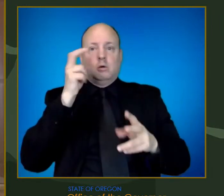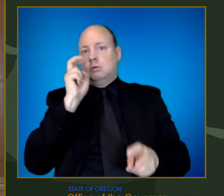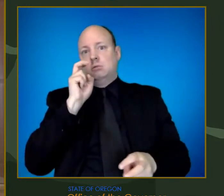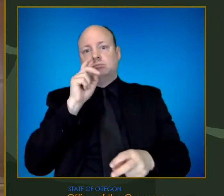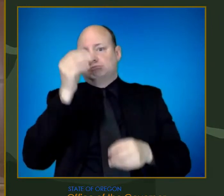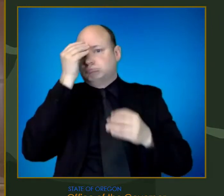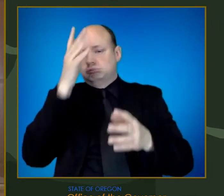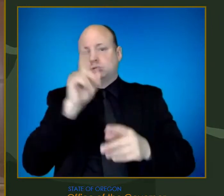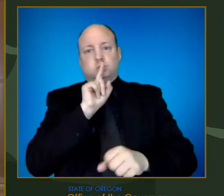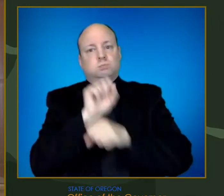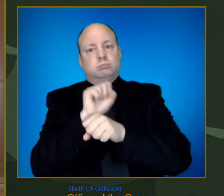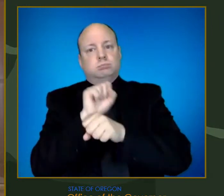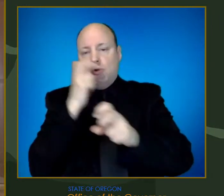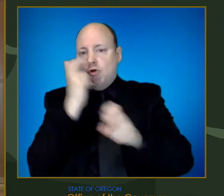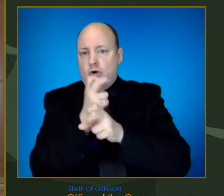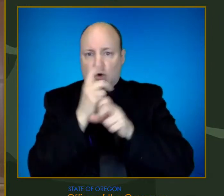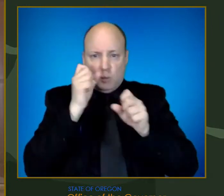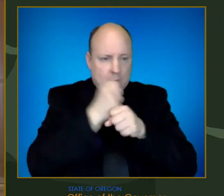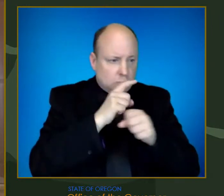in communities around the state.